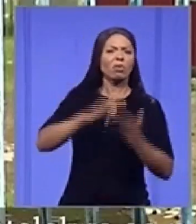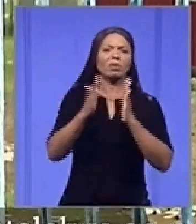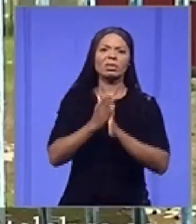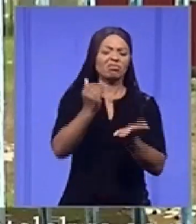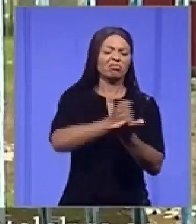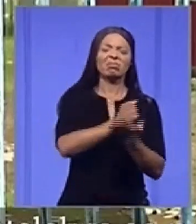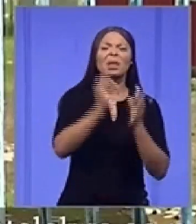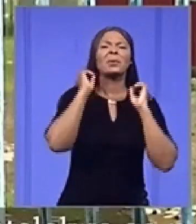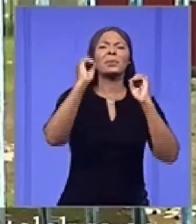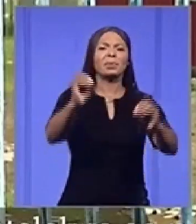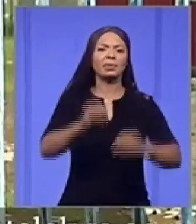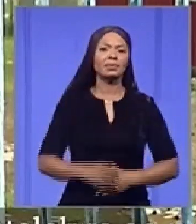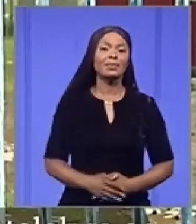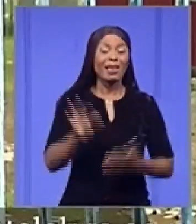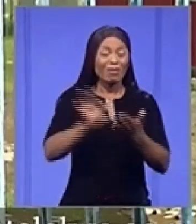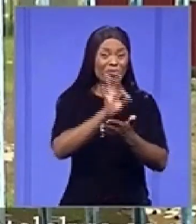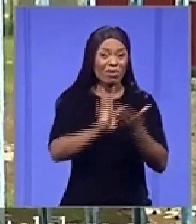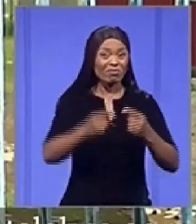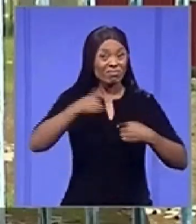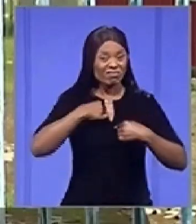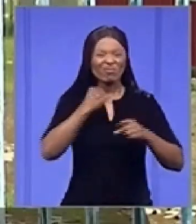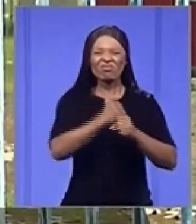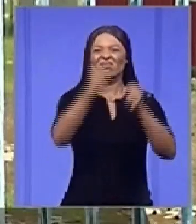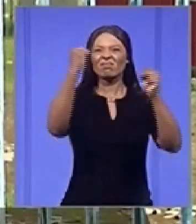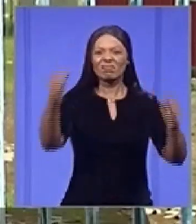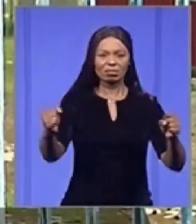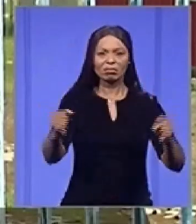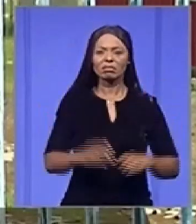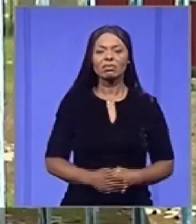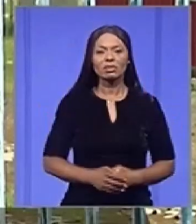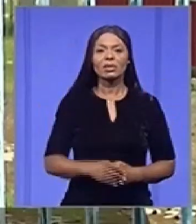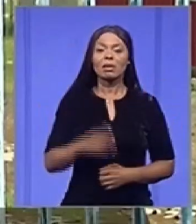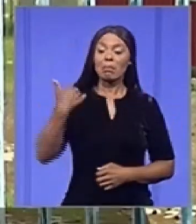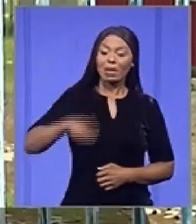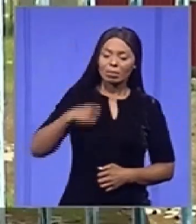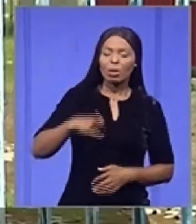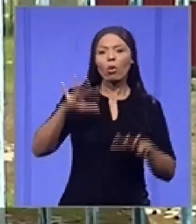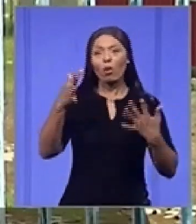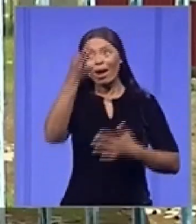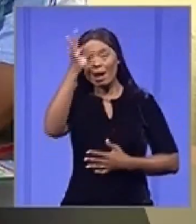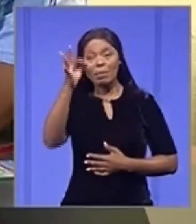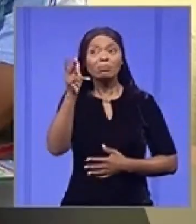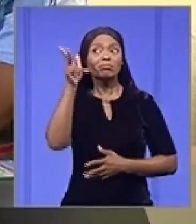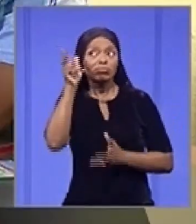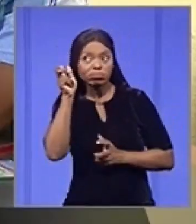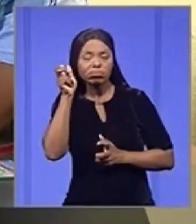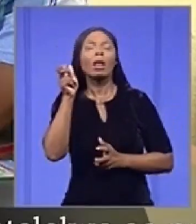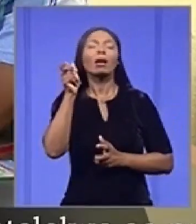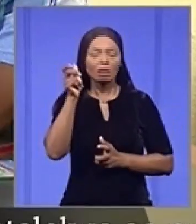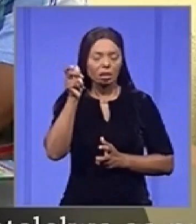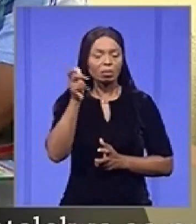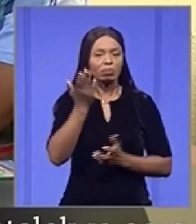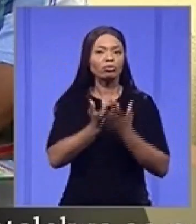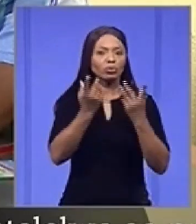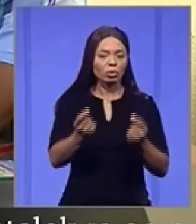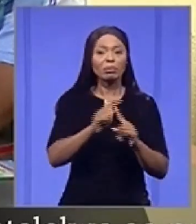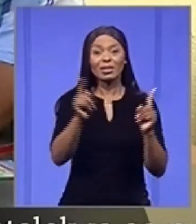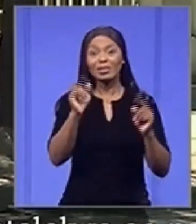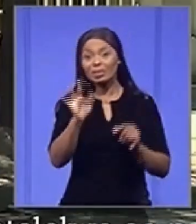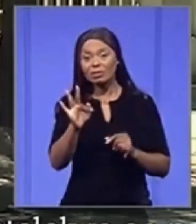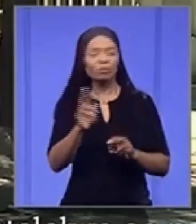ditlhophong tse di tlang le go ikwadisa ga re go ikwadisa go bitlhella masepala kampo puso ya rona e re sekegela tsebe. DA le EFF di